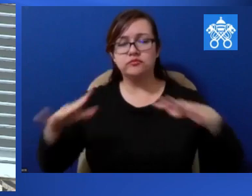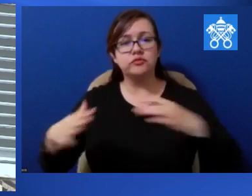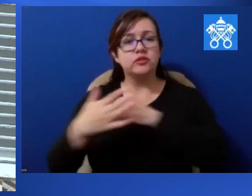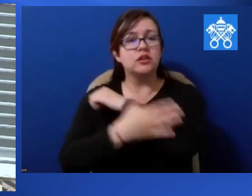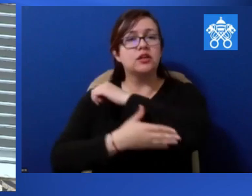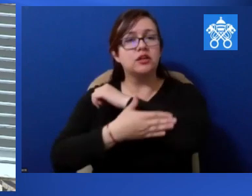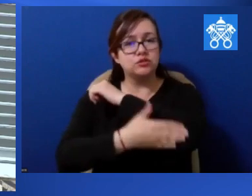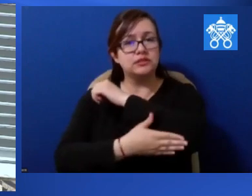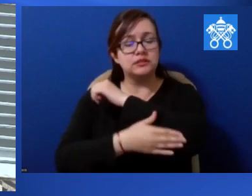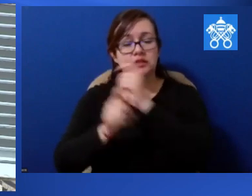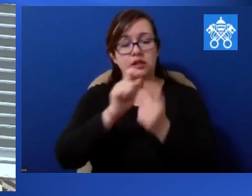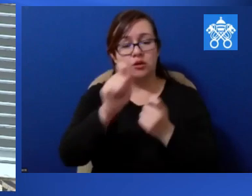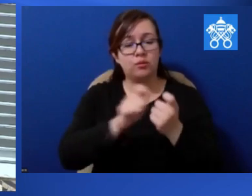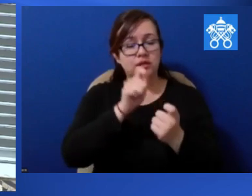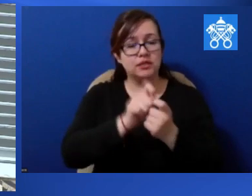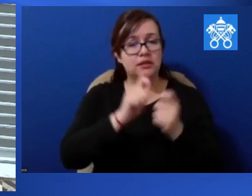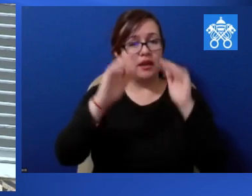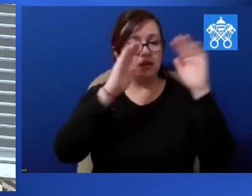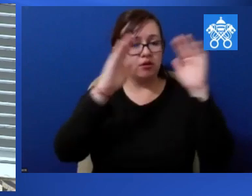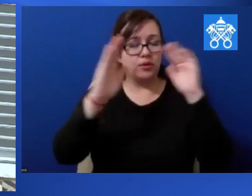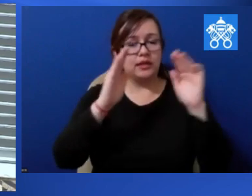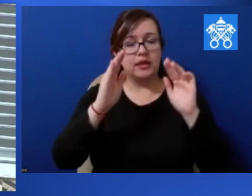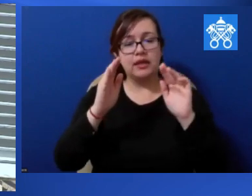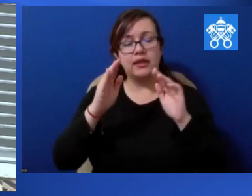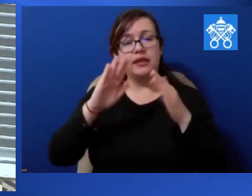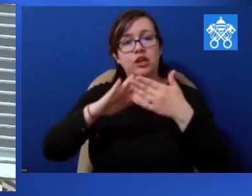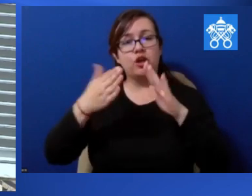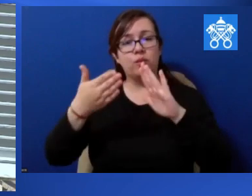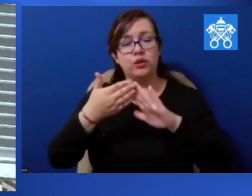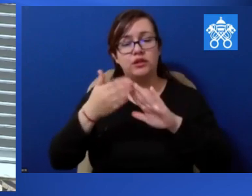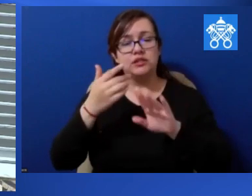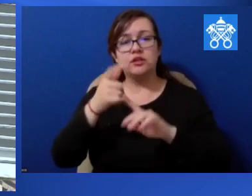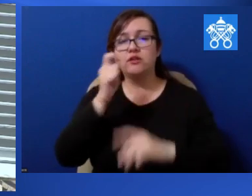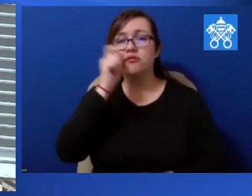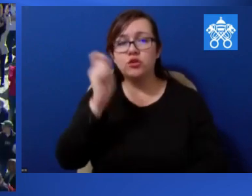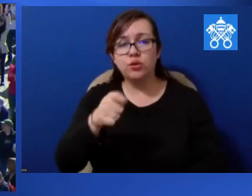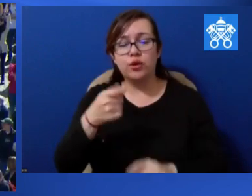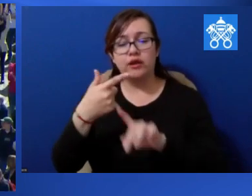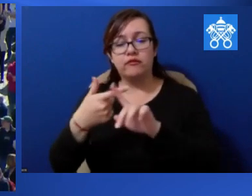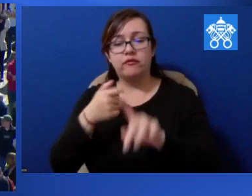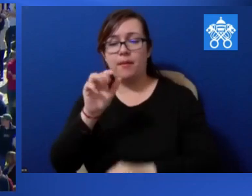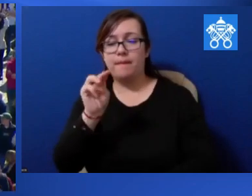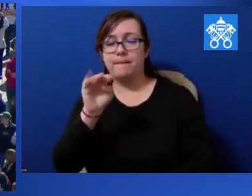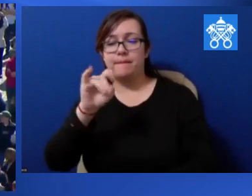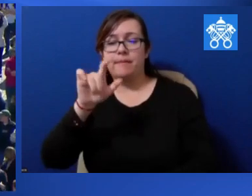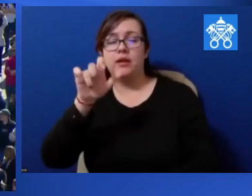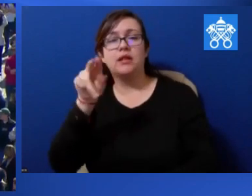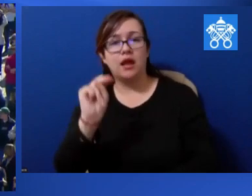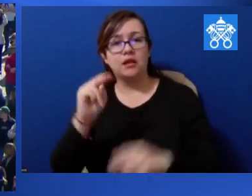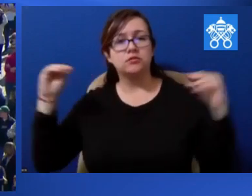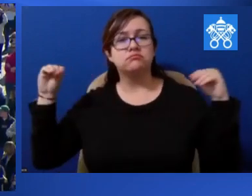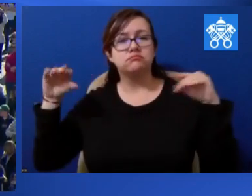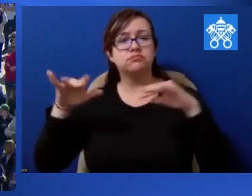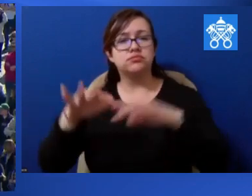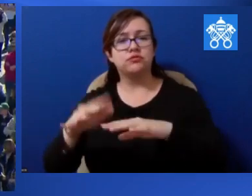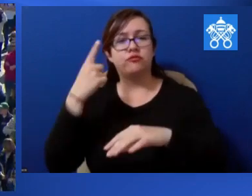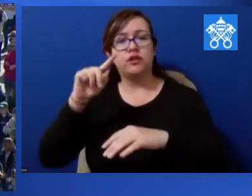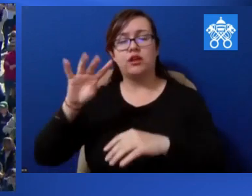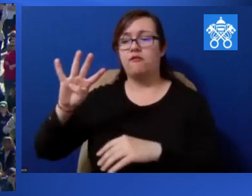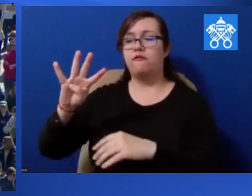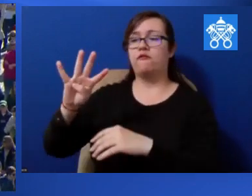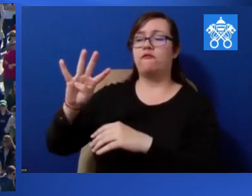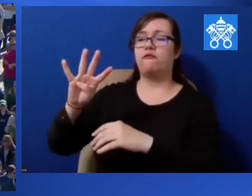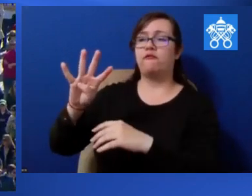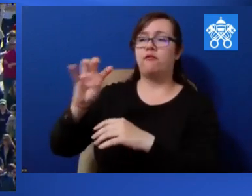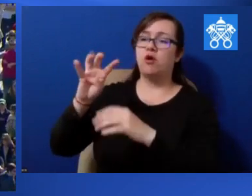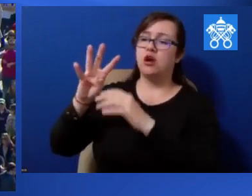I greet the Ukrainian community of Milan who've come for the fourth centenary of the